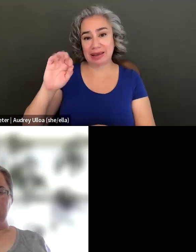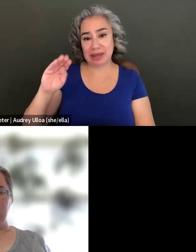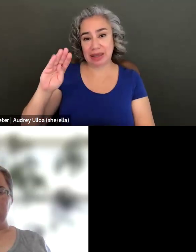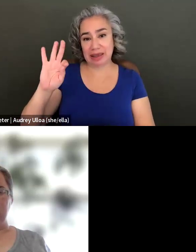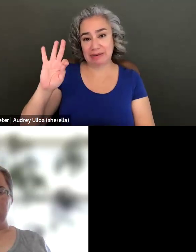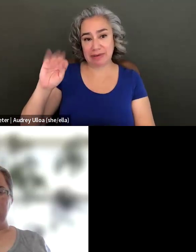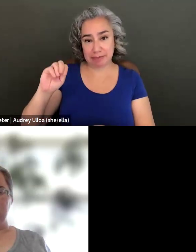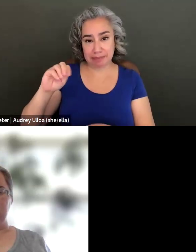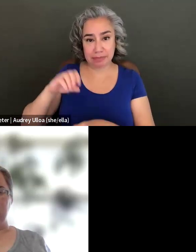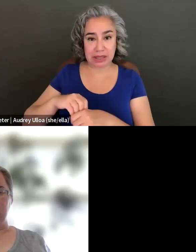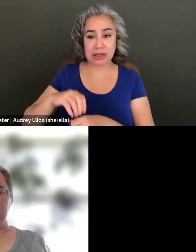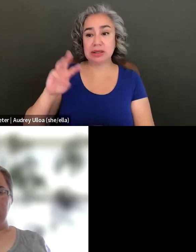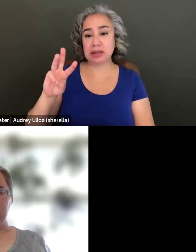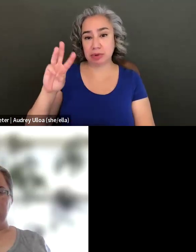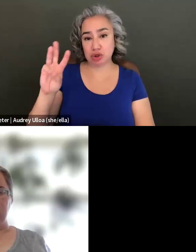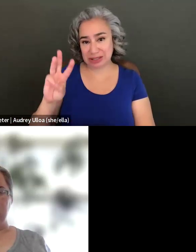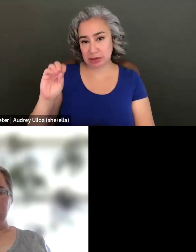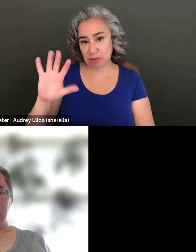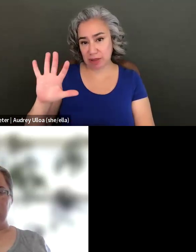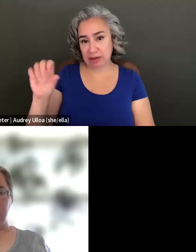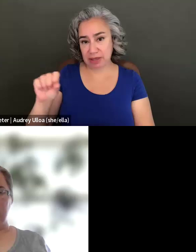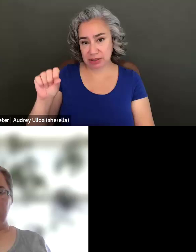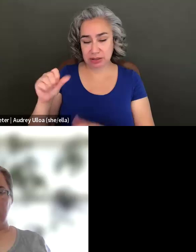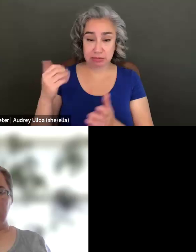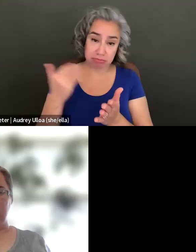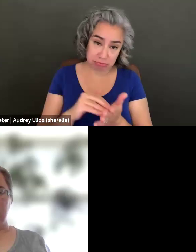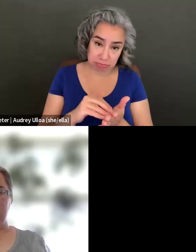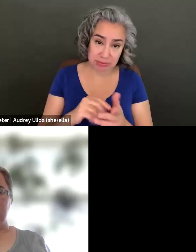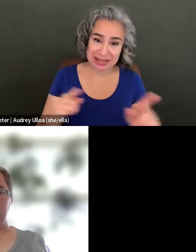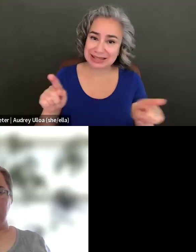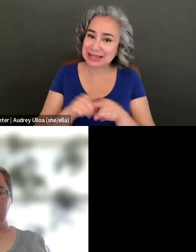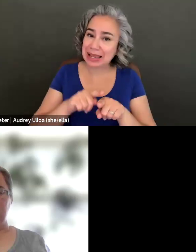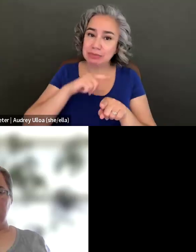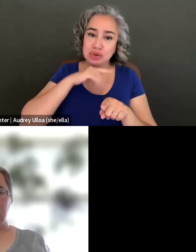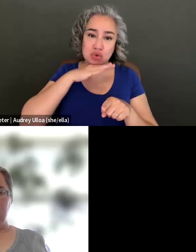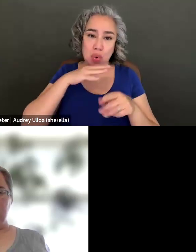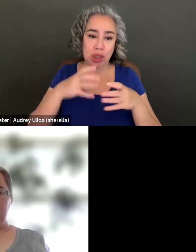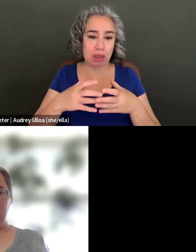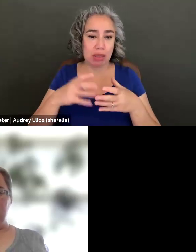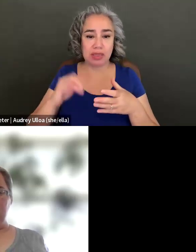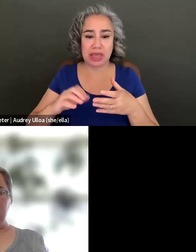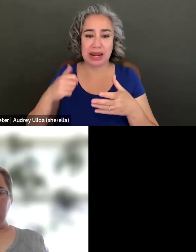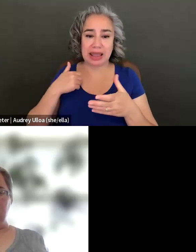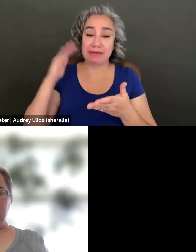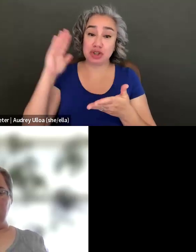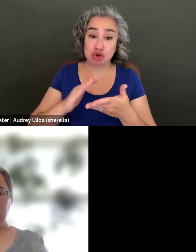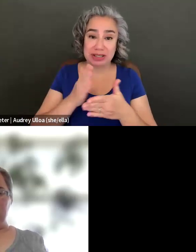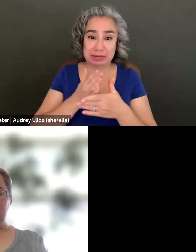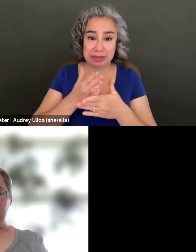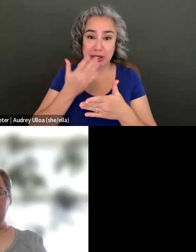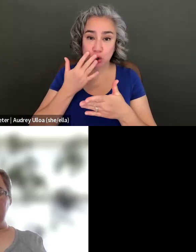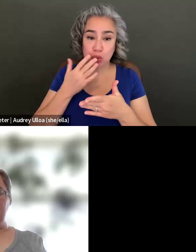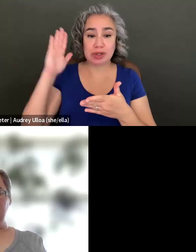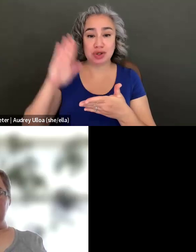in W605S. So again, this is the same soil that has decreased mean hue and decreased the chlorophyll